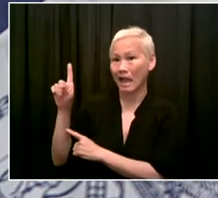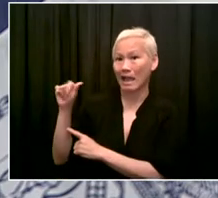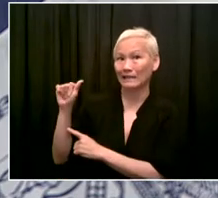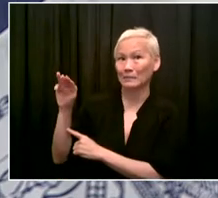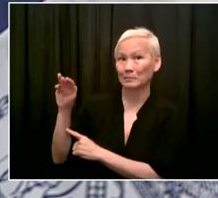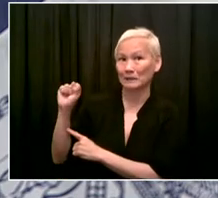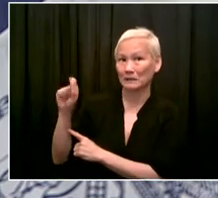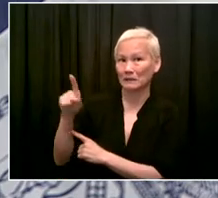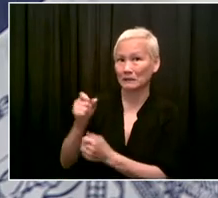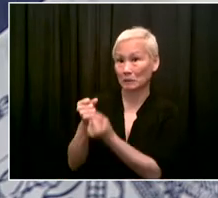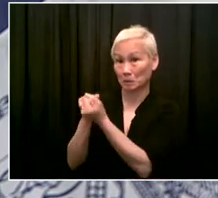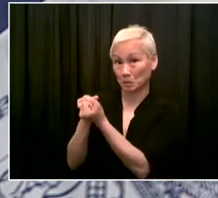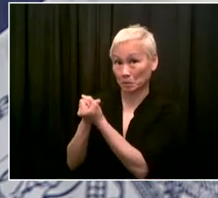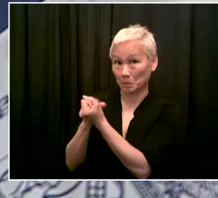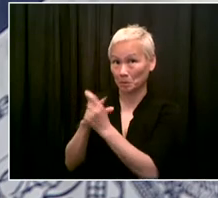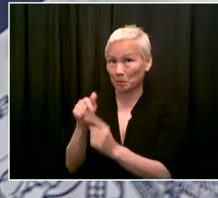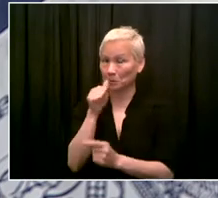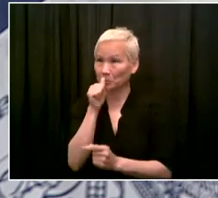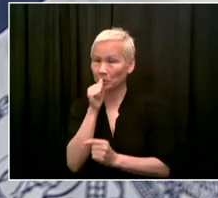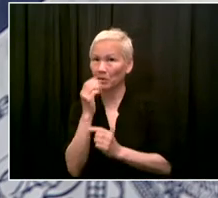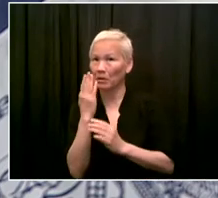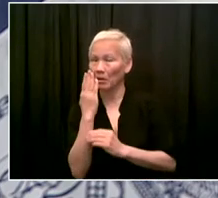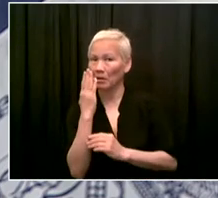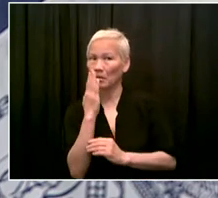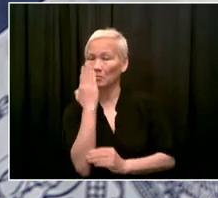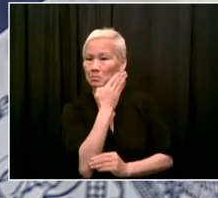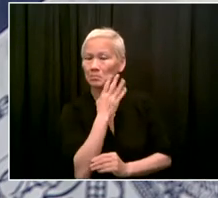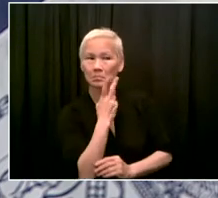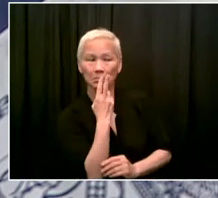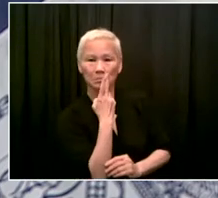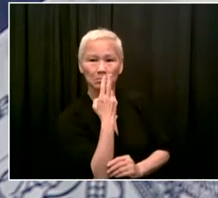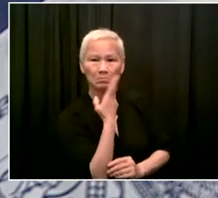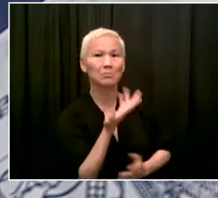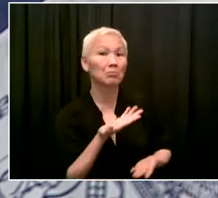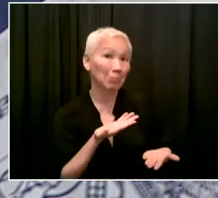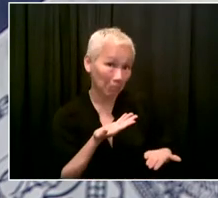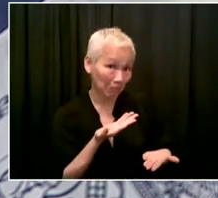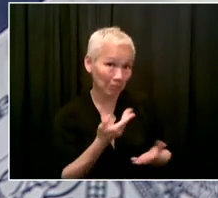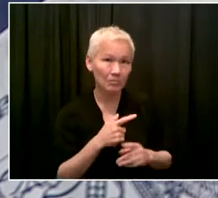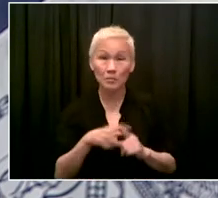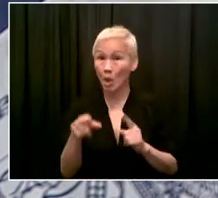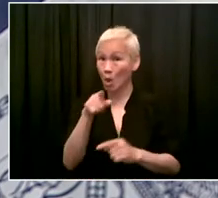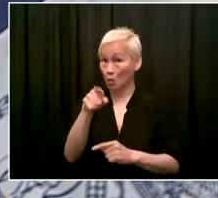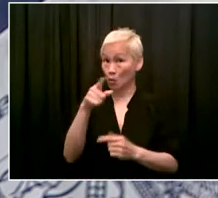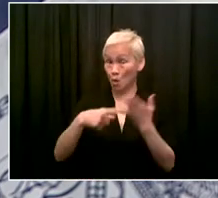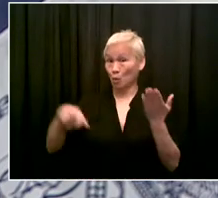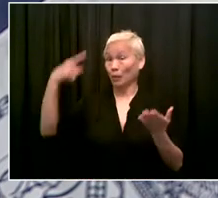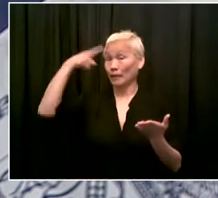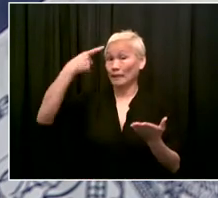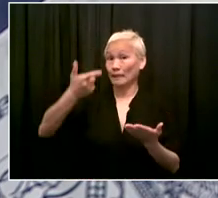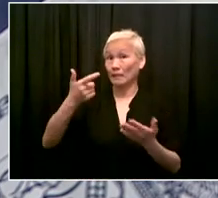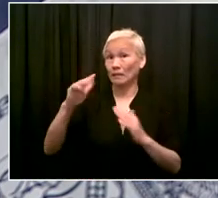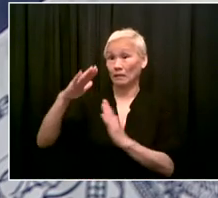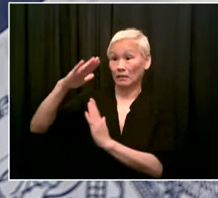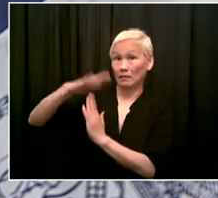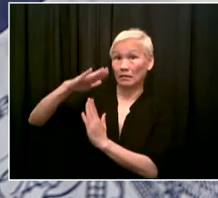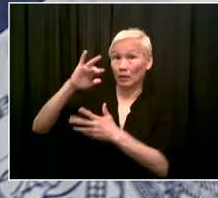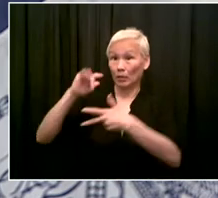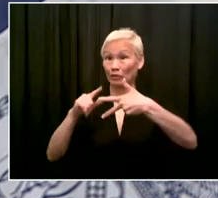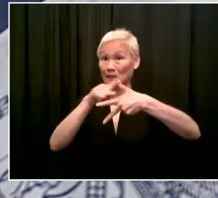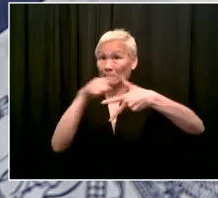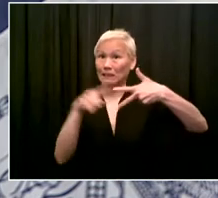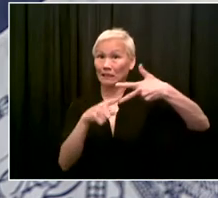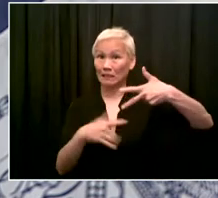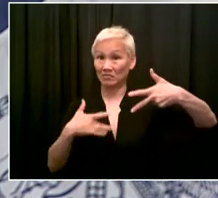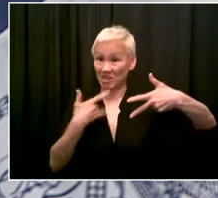night? I guess the top three, it's someone who you're aligned with and then two your former staffers. So how do you feel looking at these results?